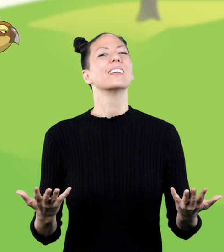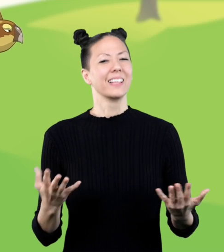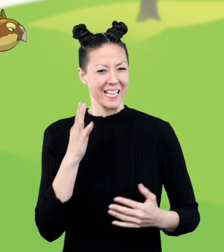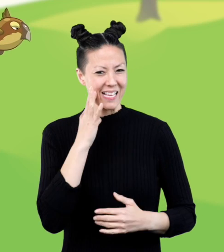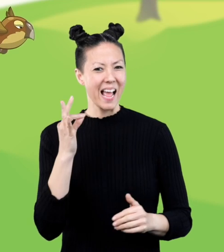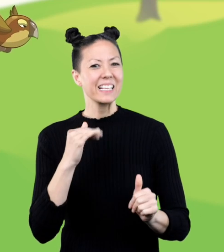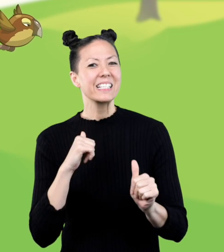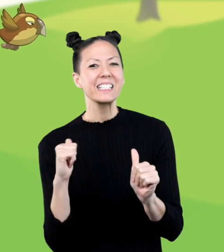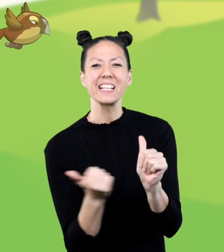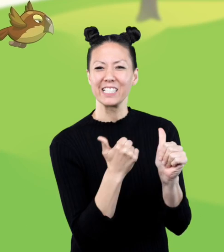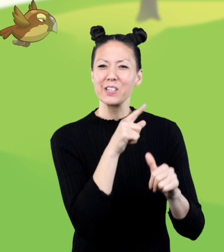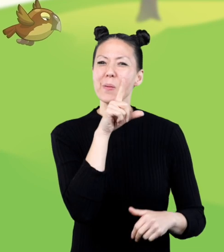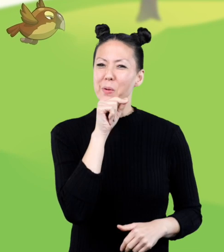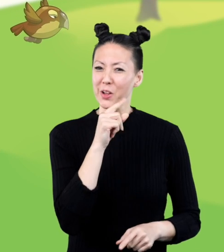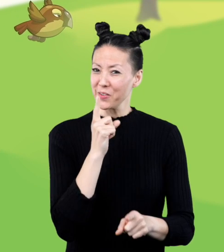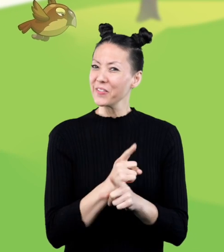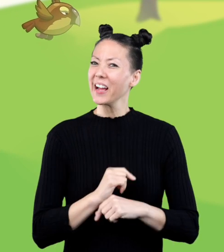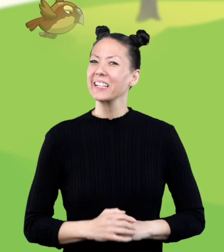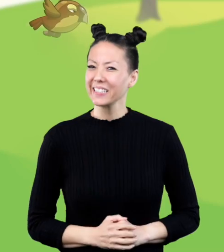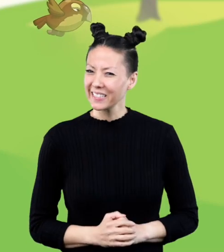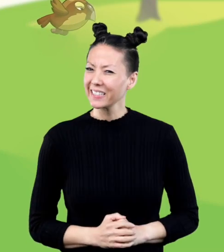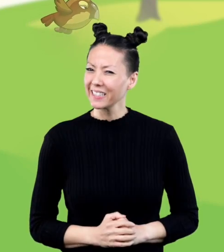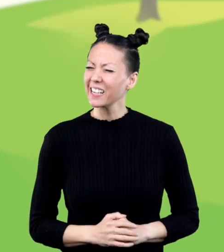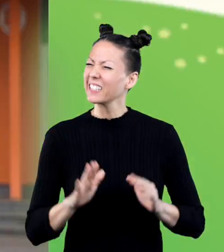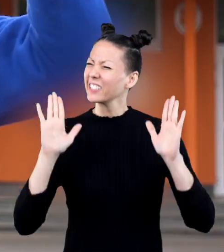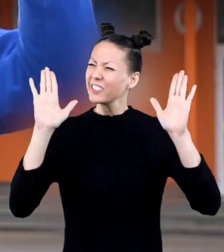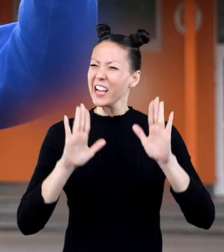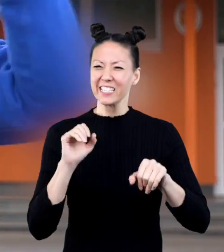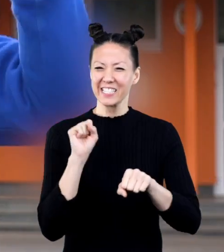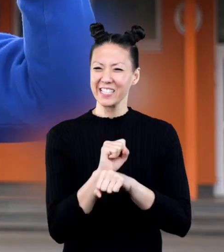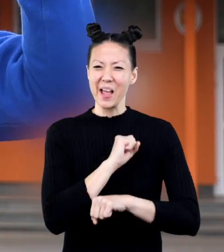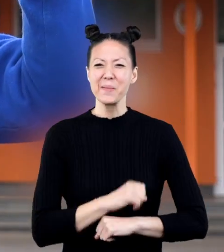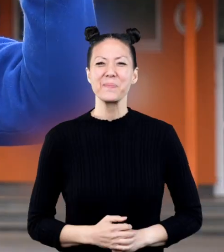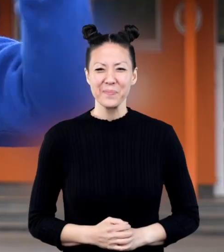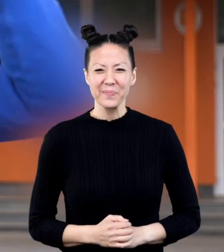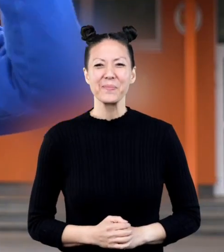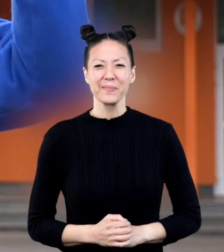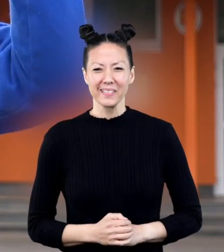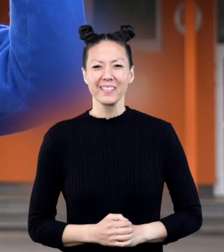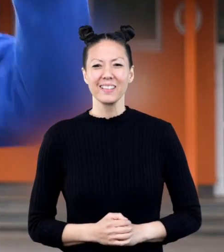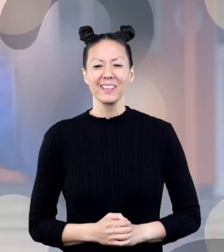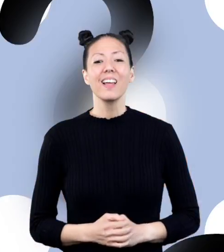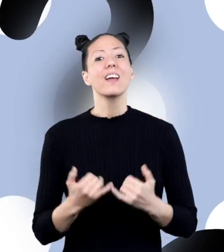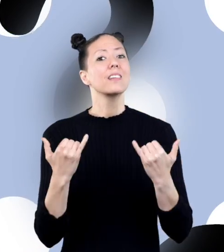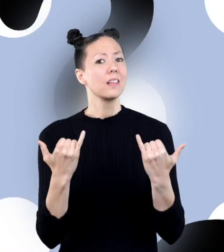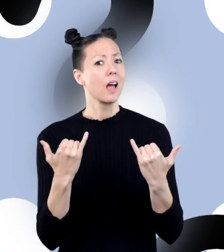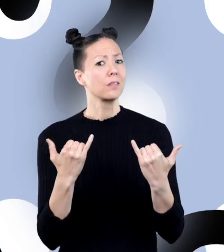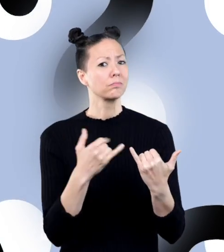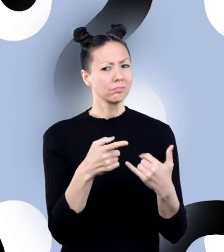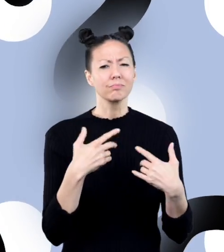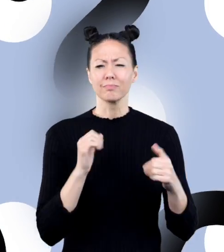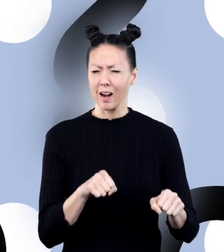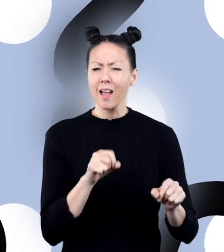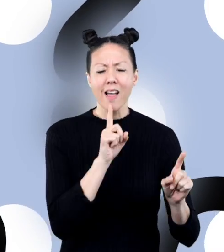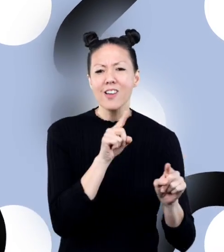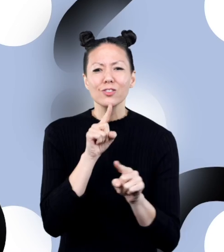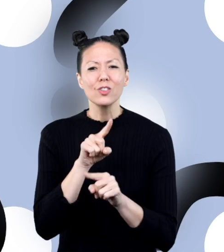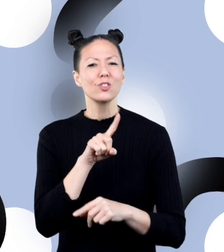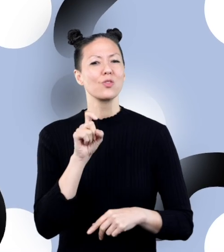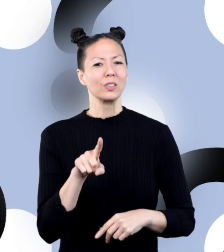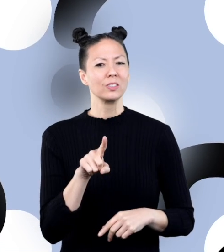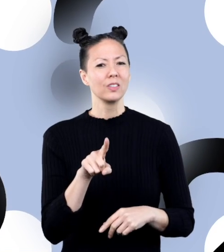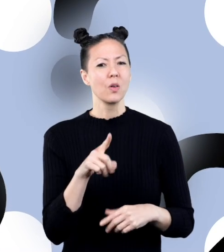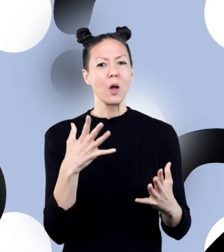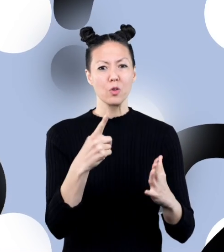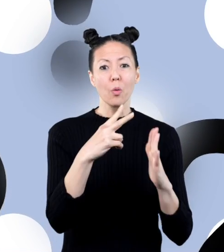The cat is chasing the bird, right? Great job! When you're able to answer questions